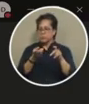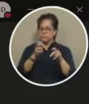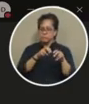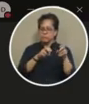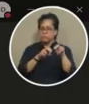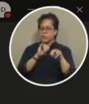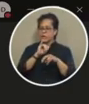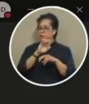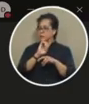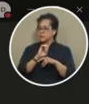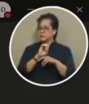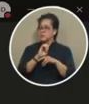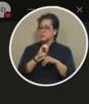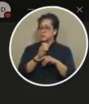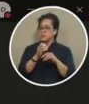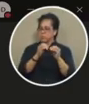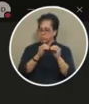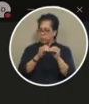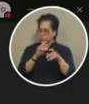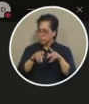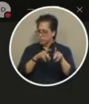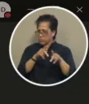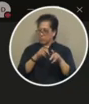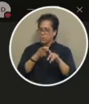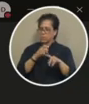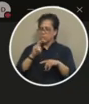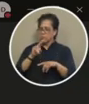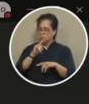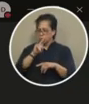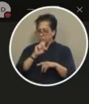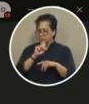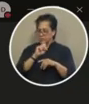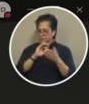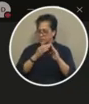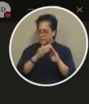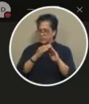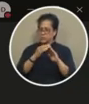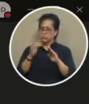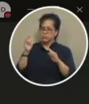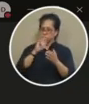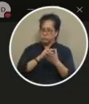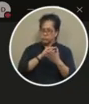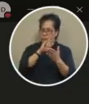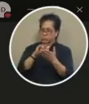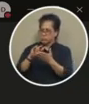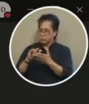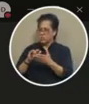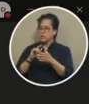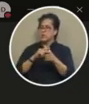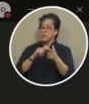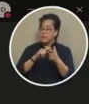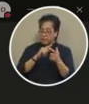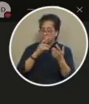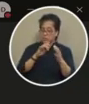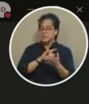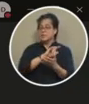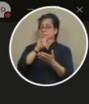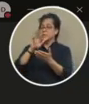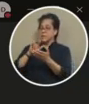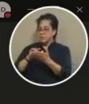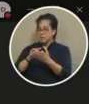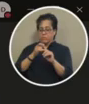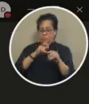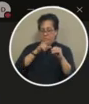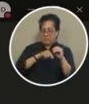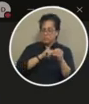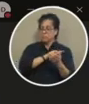ICE flights typically go from one U.S. city to another to drop off and collect passengers. and then the flight went to Guatemala directly from El